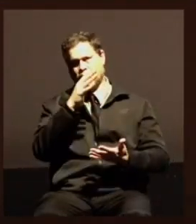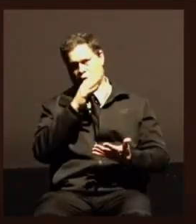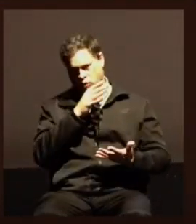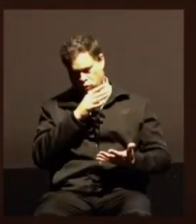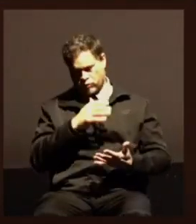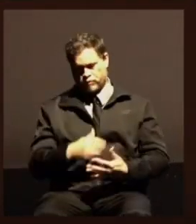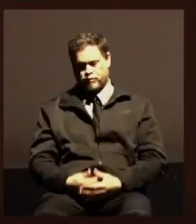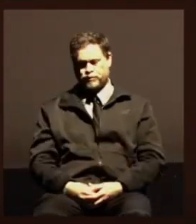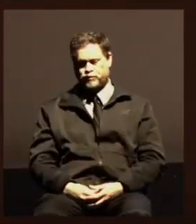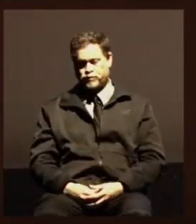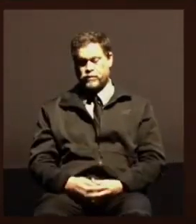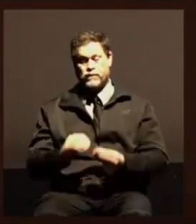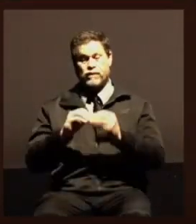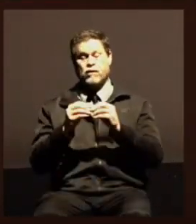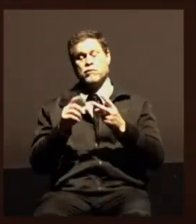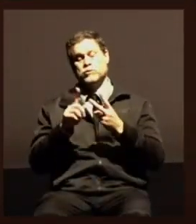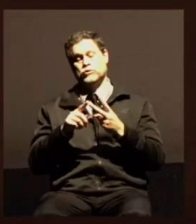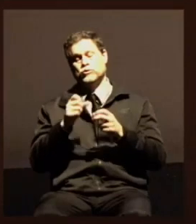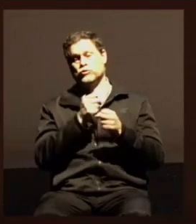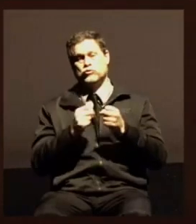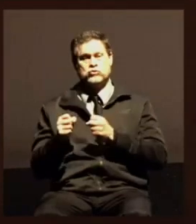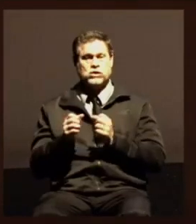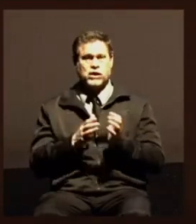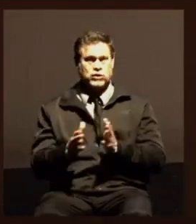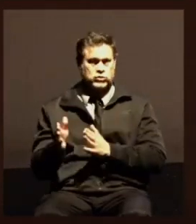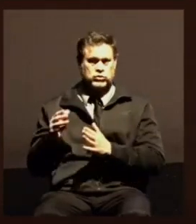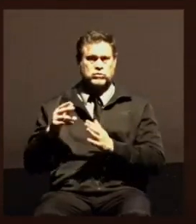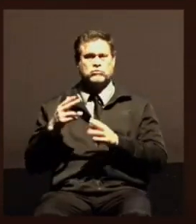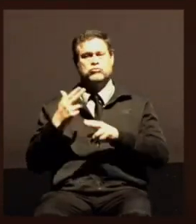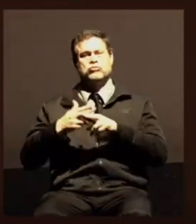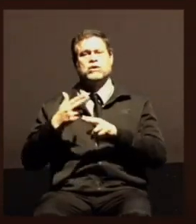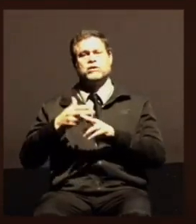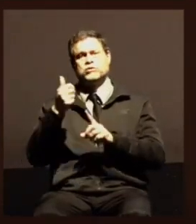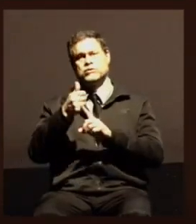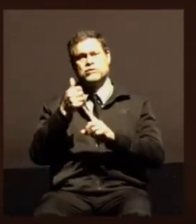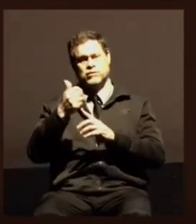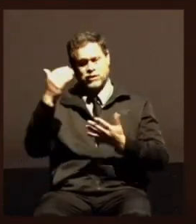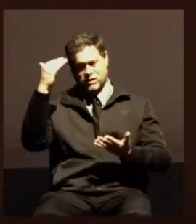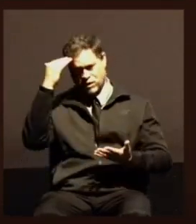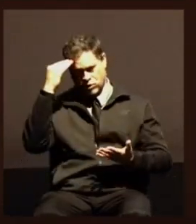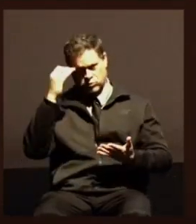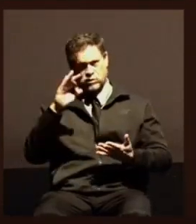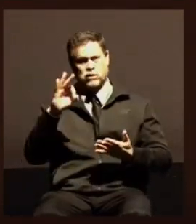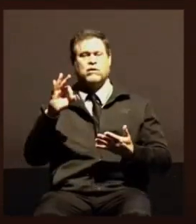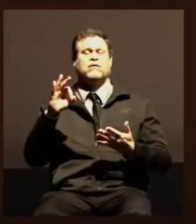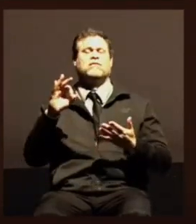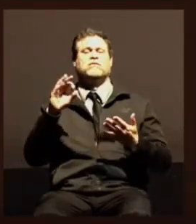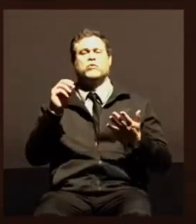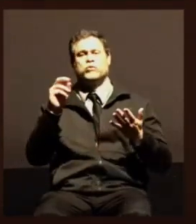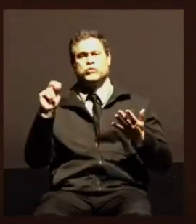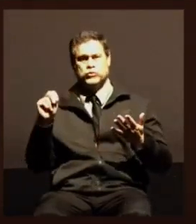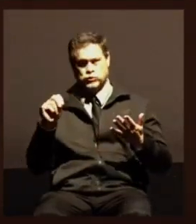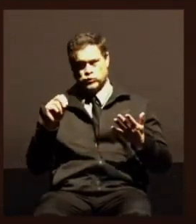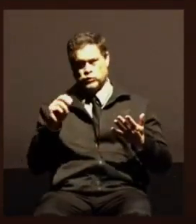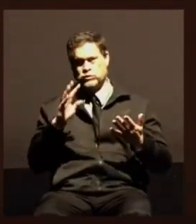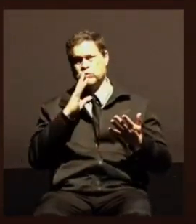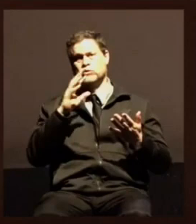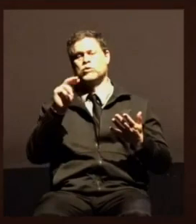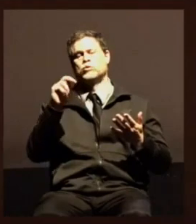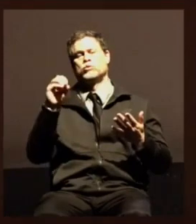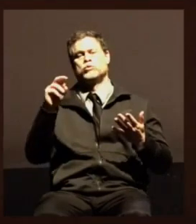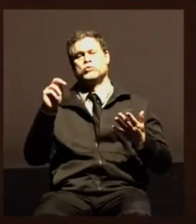okay? The number two strategy in personal branding and marketing yourself is being knowledgeable of the new. And when I speak of the